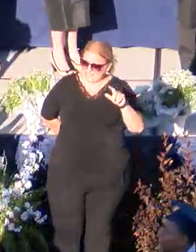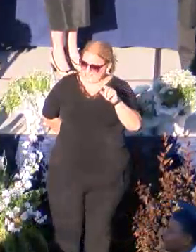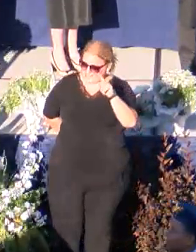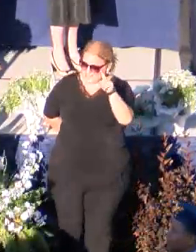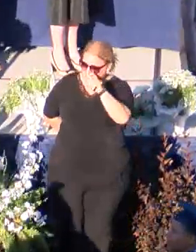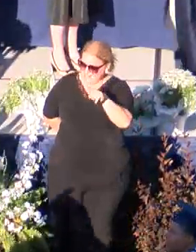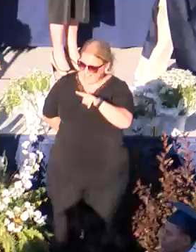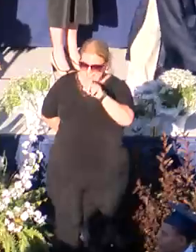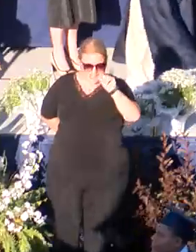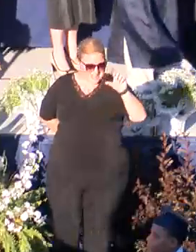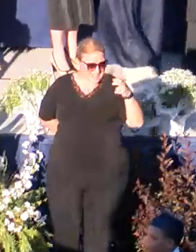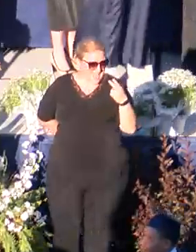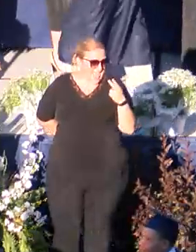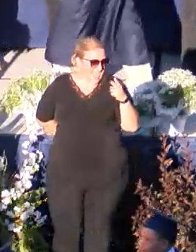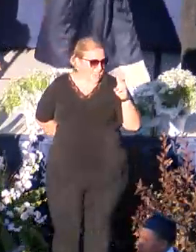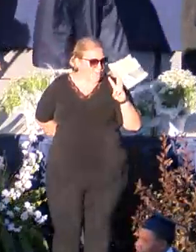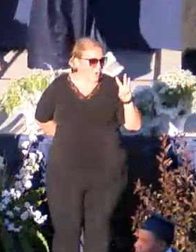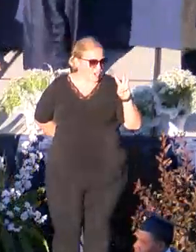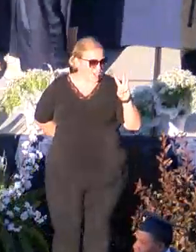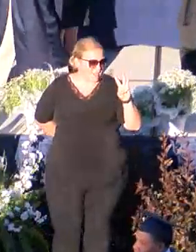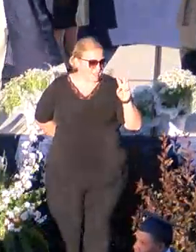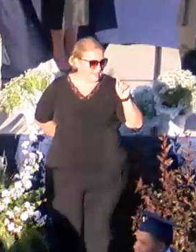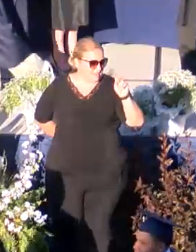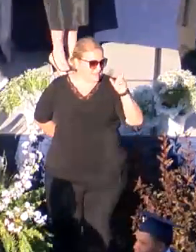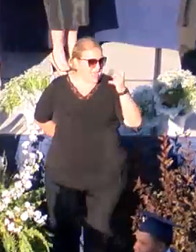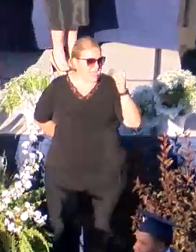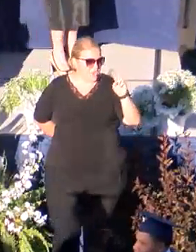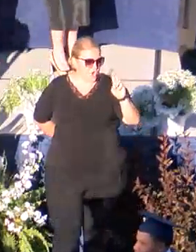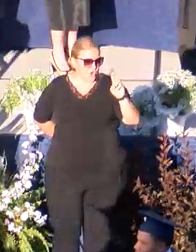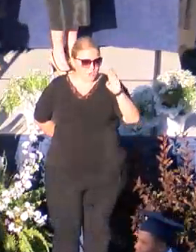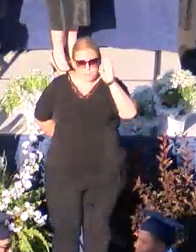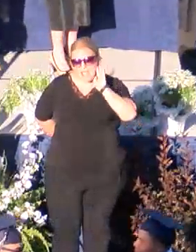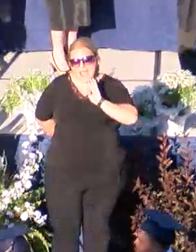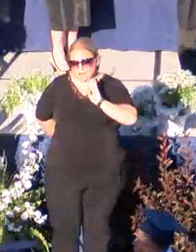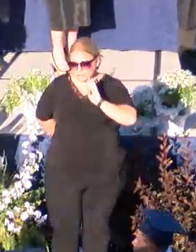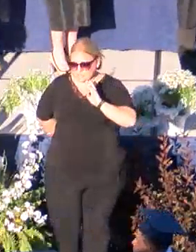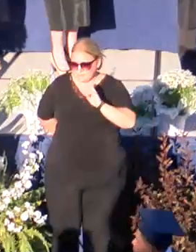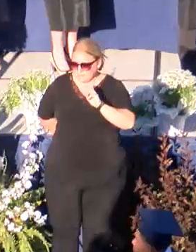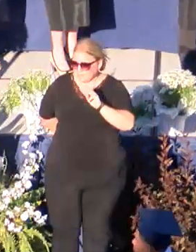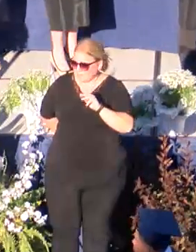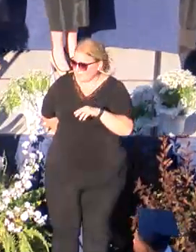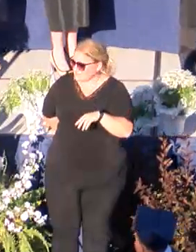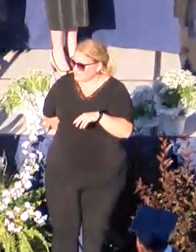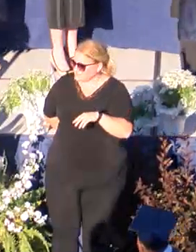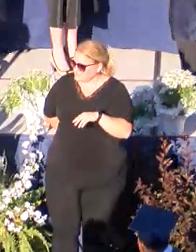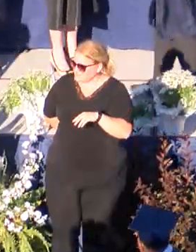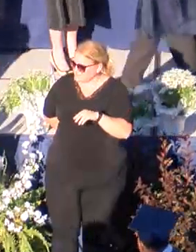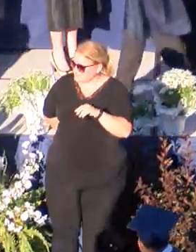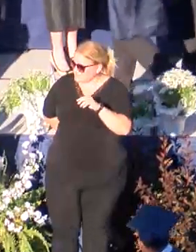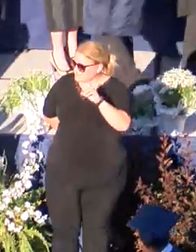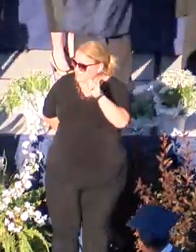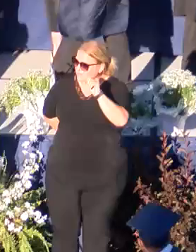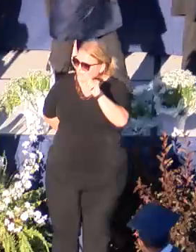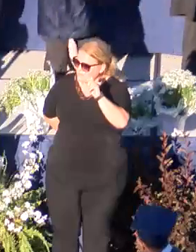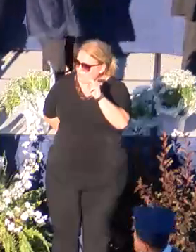Zach Ward. Tucker Brown. Nick James